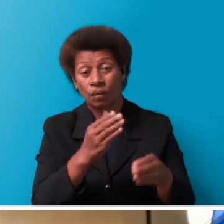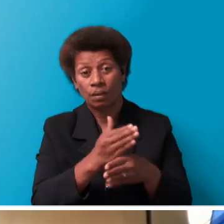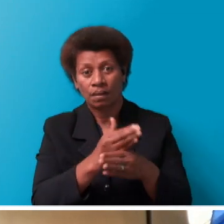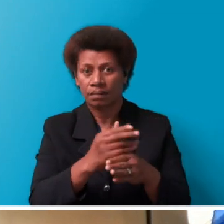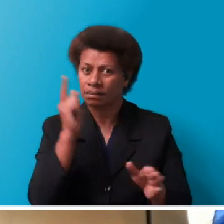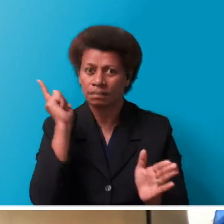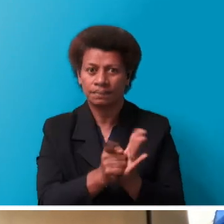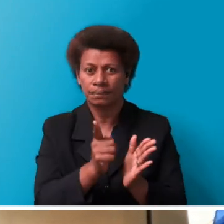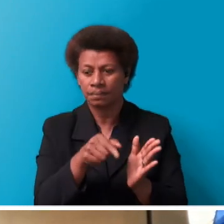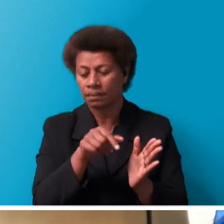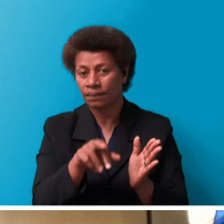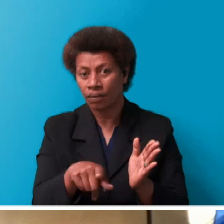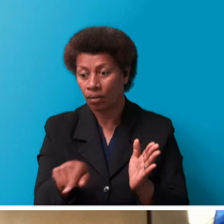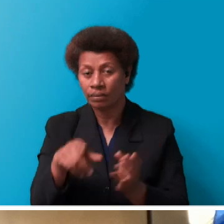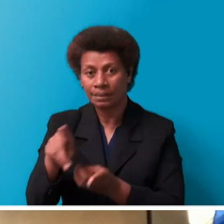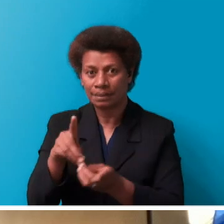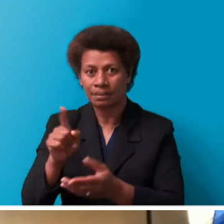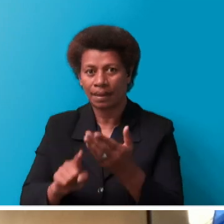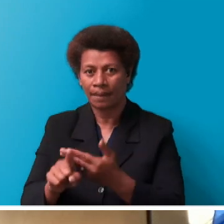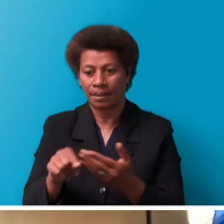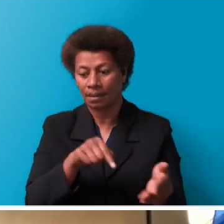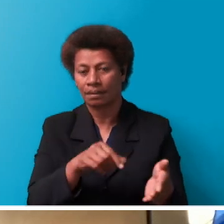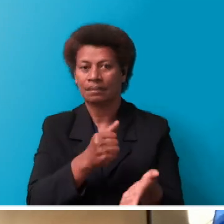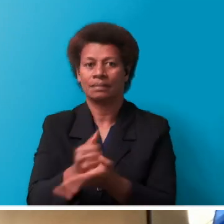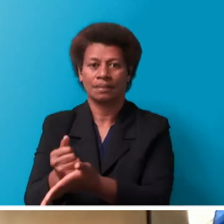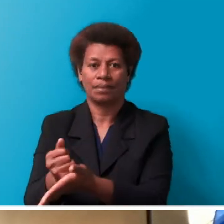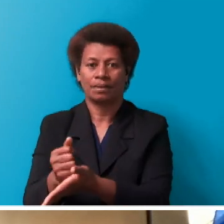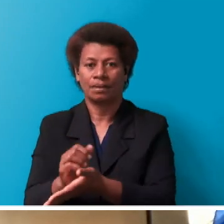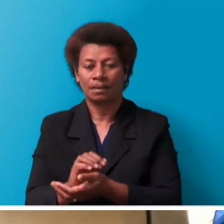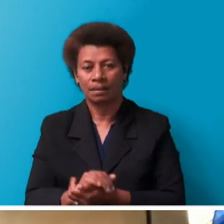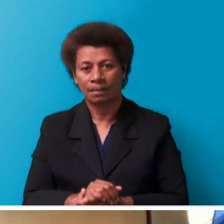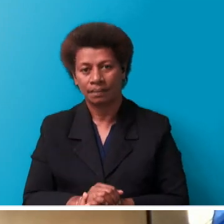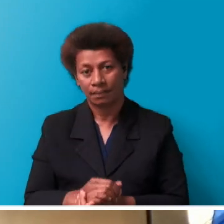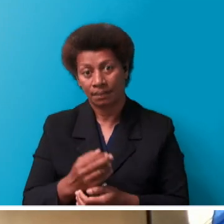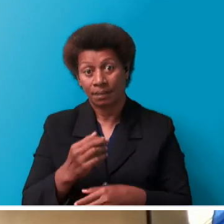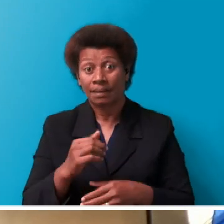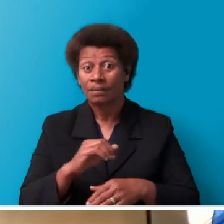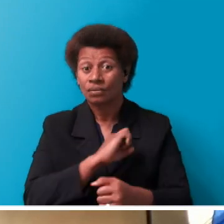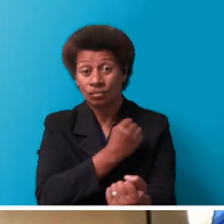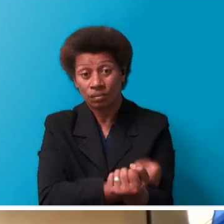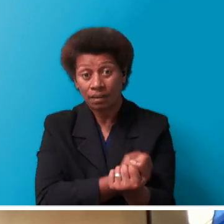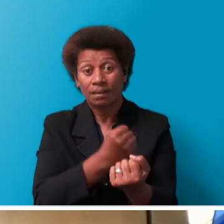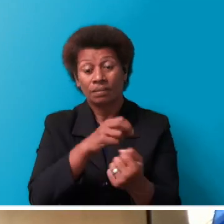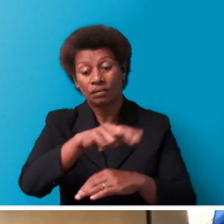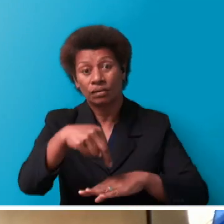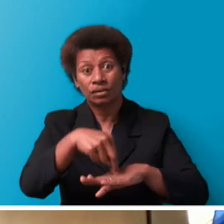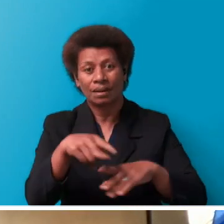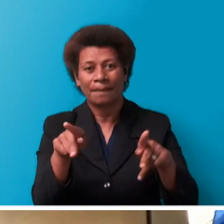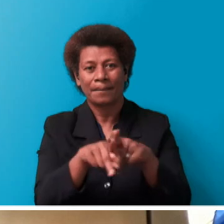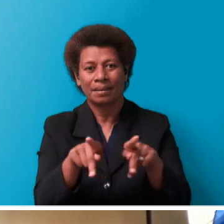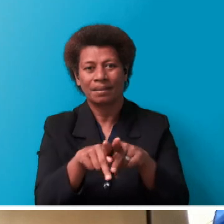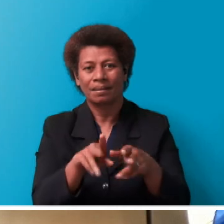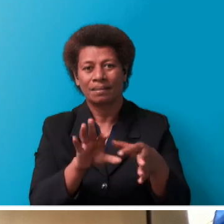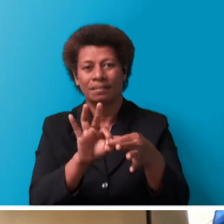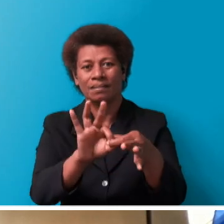quickly and effectively to disasters. On strengthening regional and global partnerships, Honorable Speaker, we